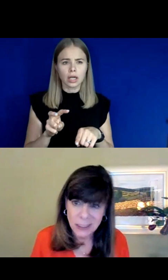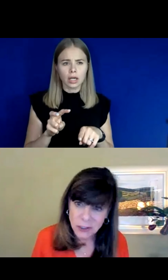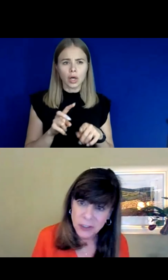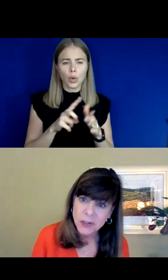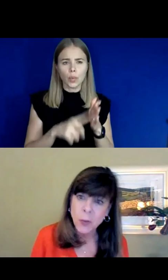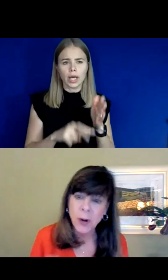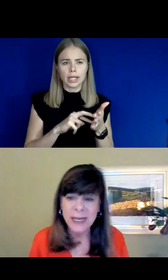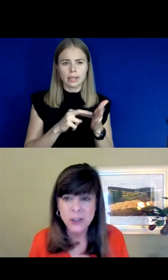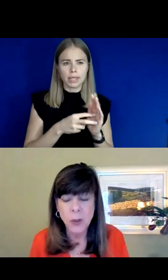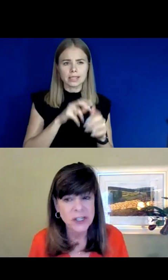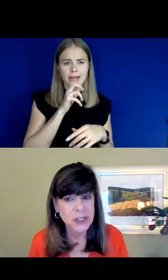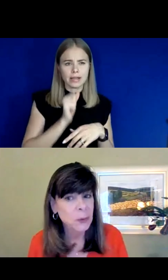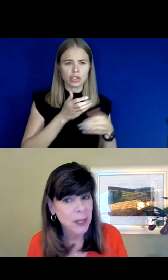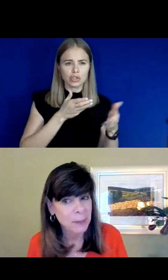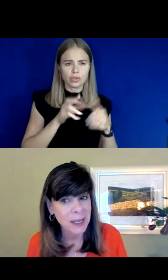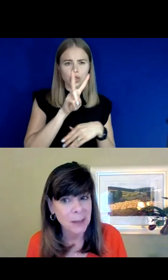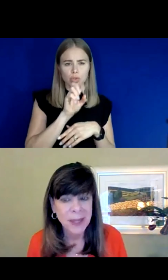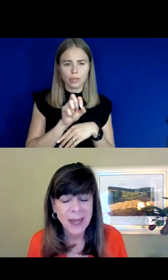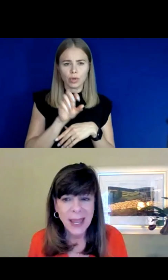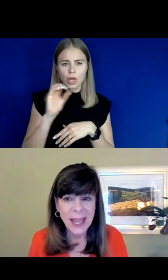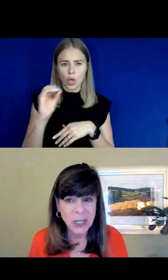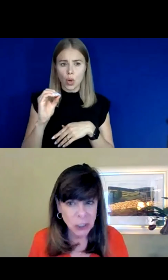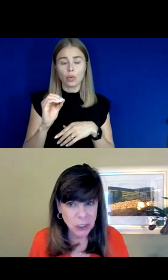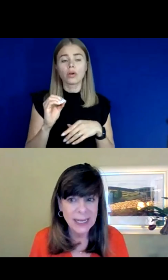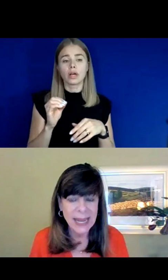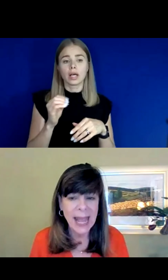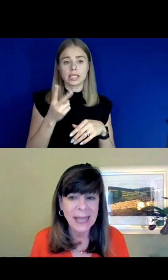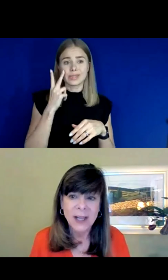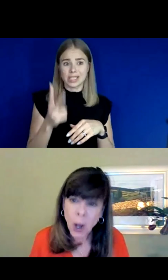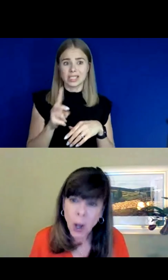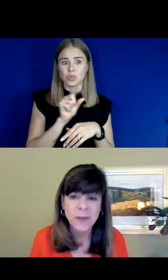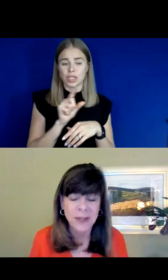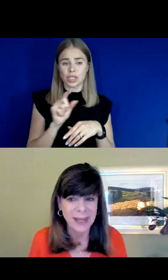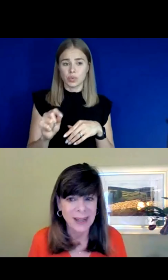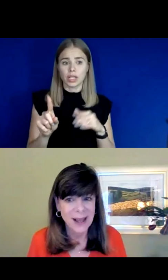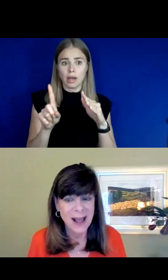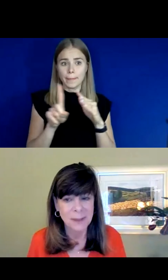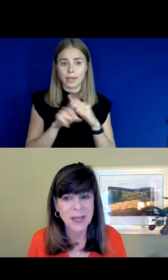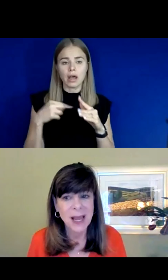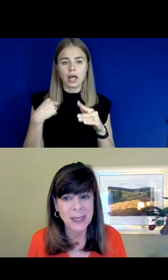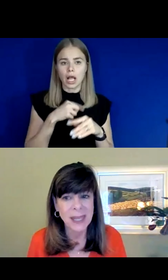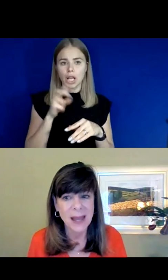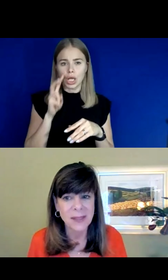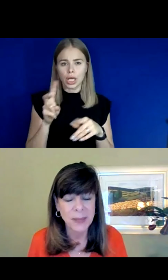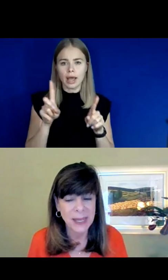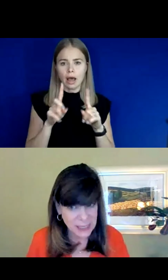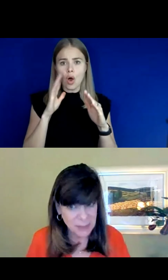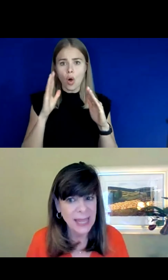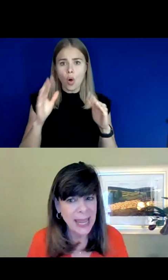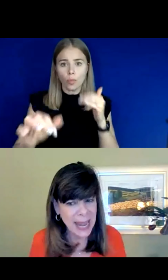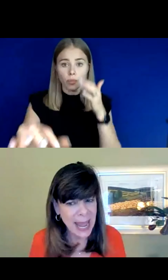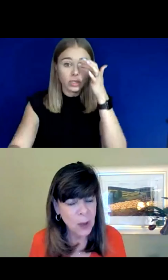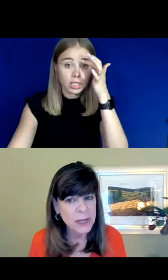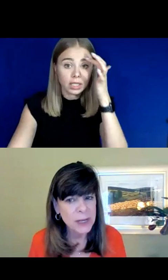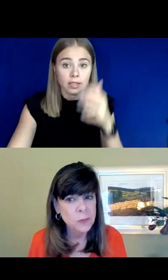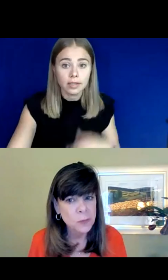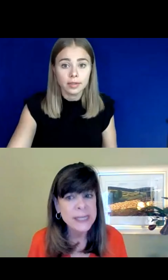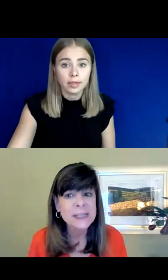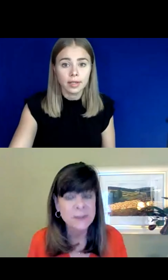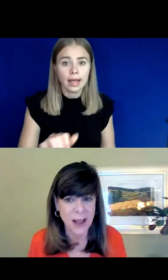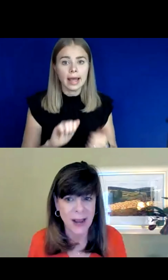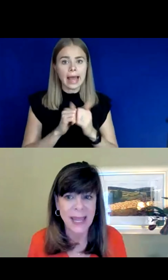at 2022 coming up and looking at hopefully coming out of the pandemic and how